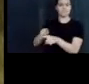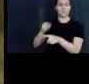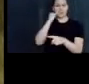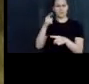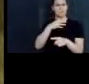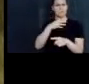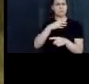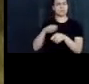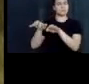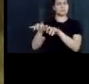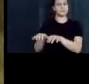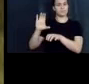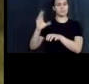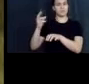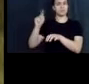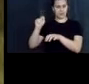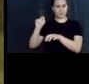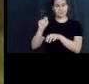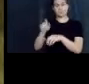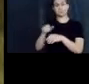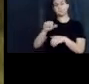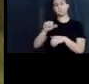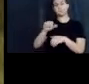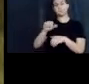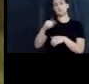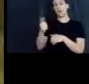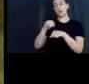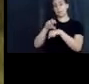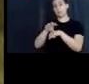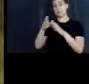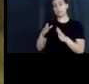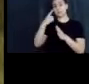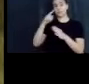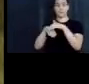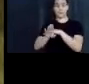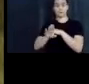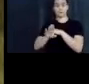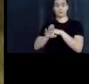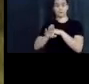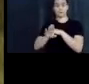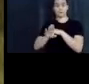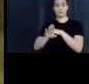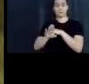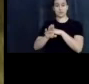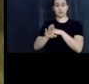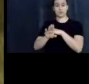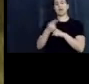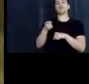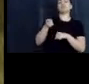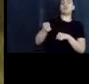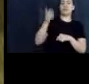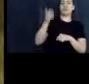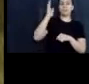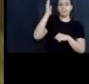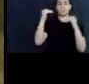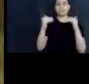got Alyssa, who is another admissions counselor, and she is going to be presenting to us today. And then we also have Leela, our